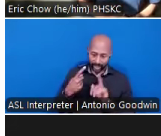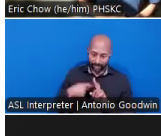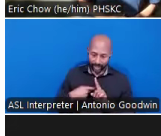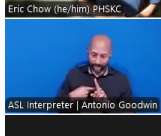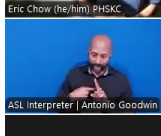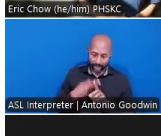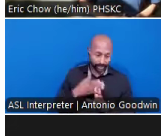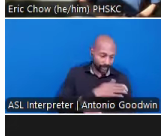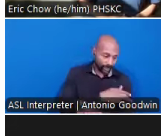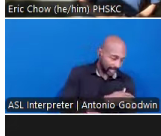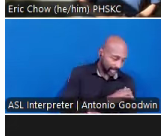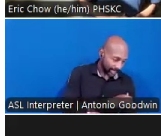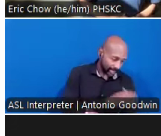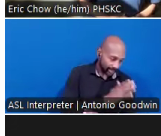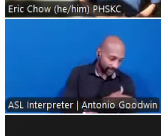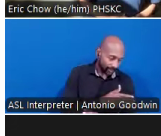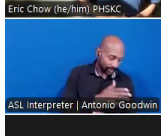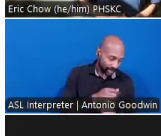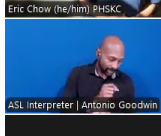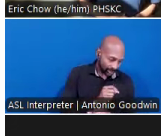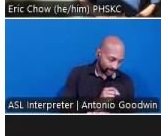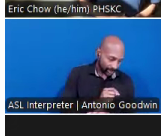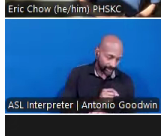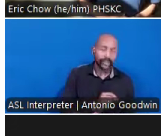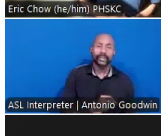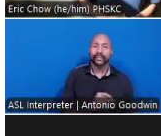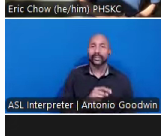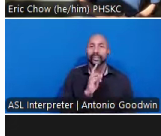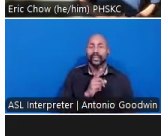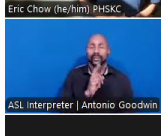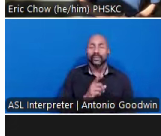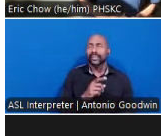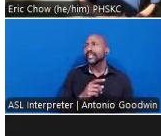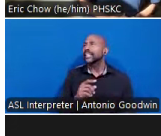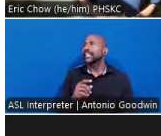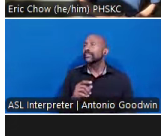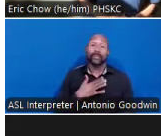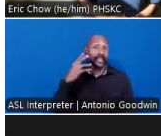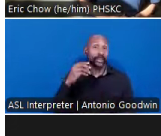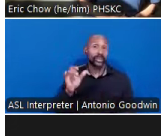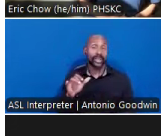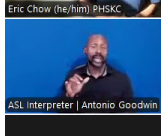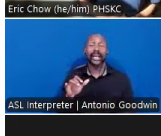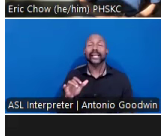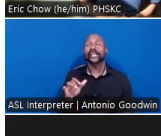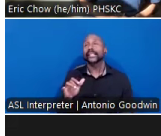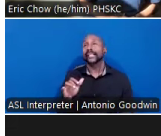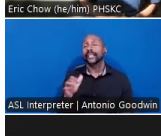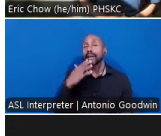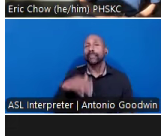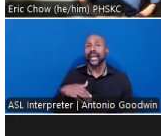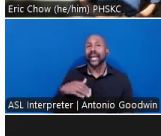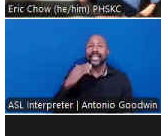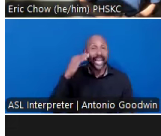then, it has just been like a really bad head cold, but the COVID fog that follows is